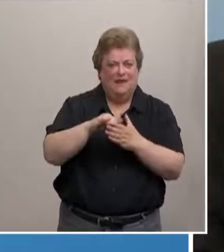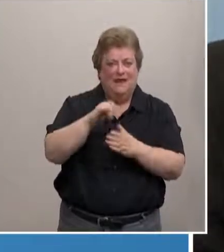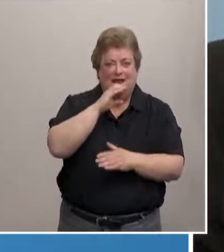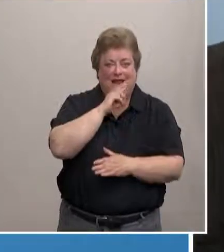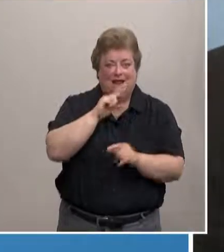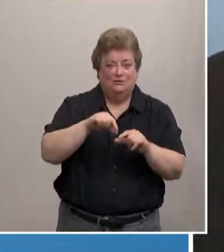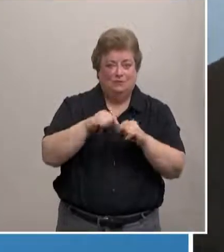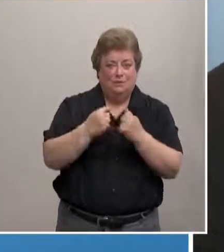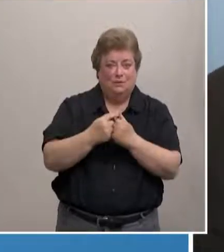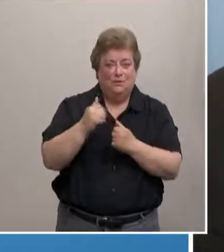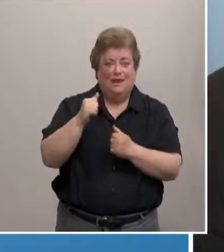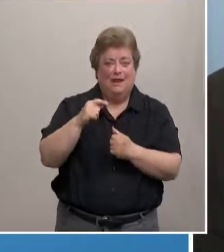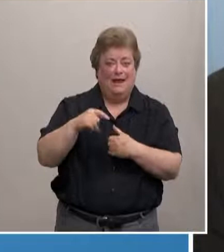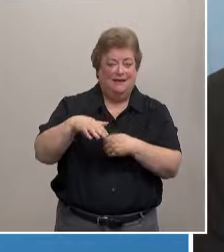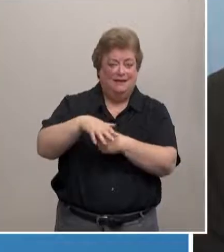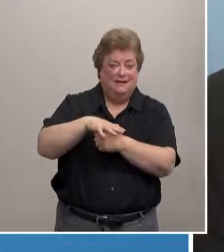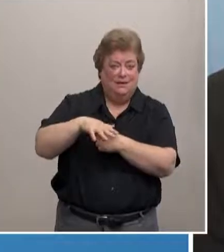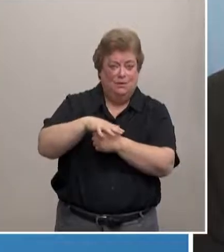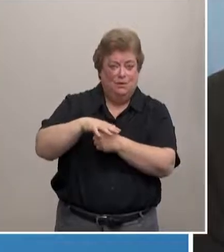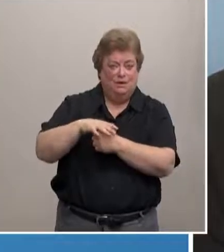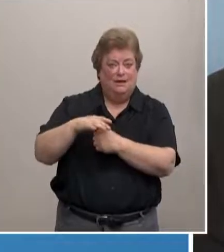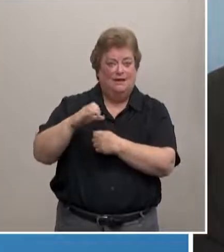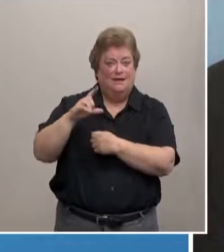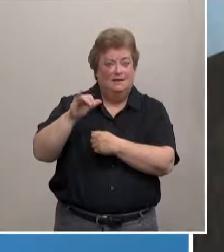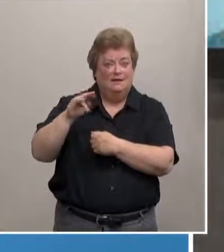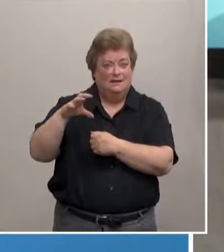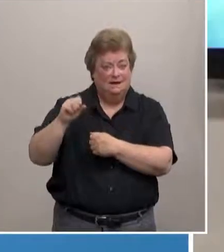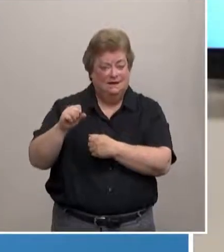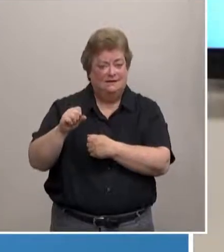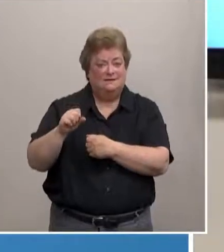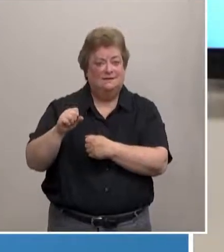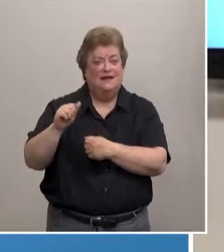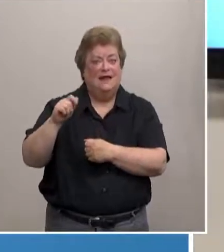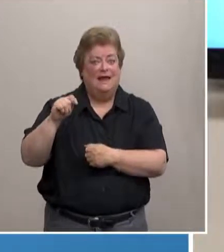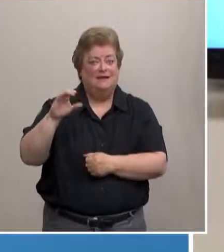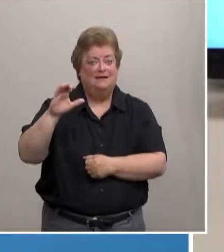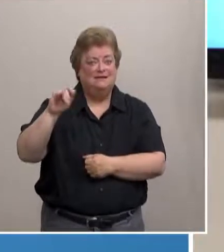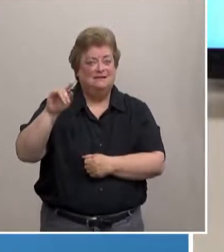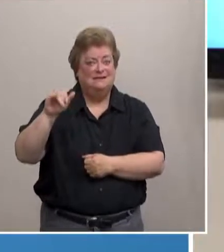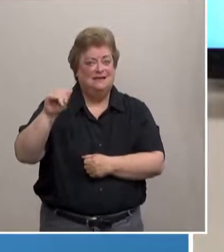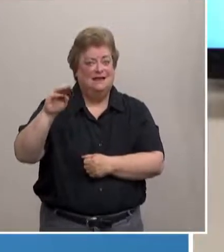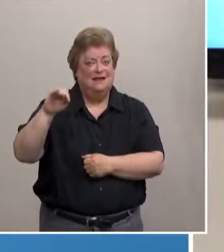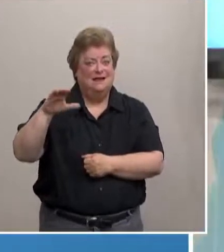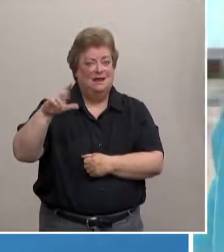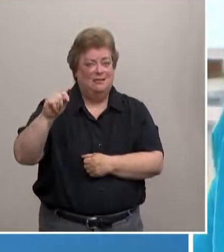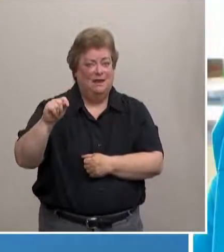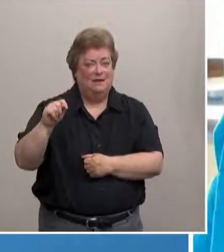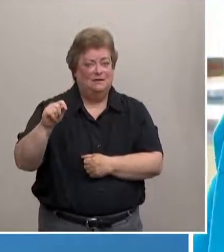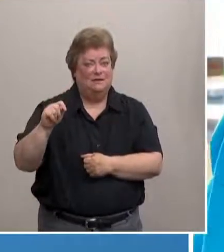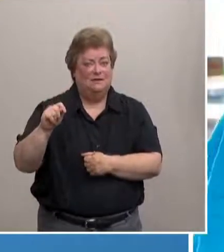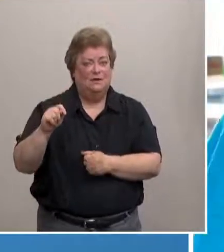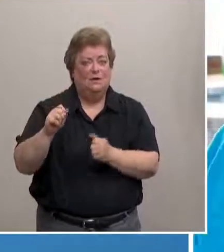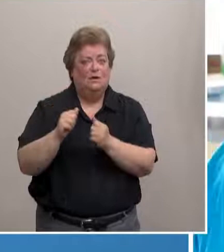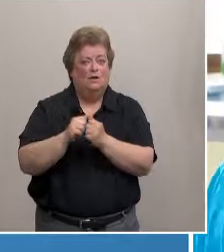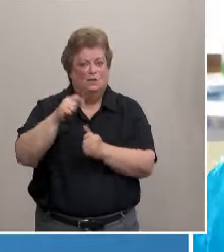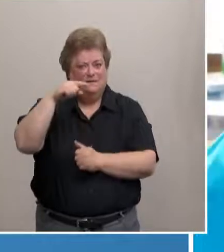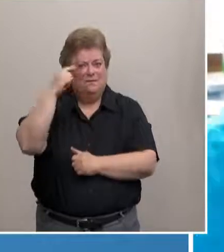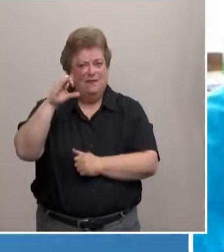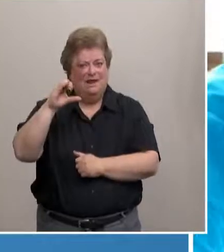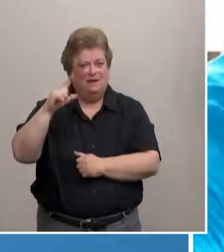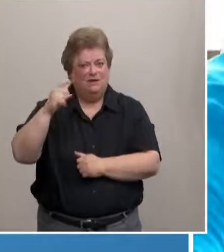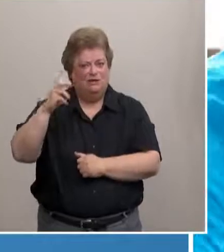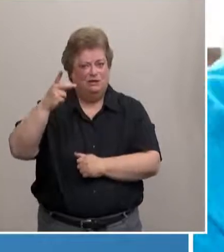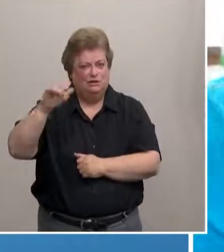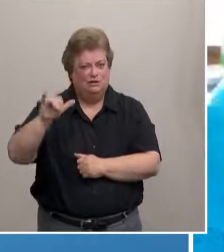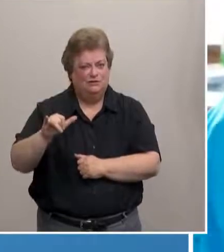group at the neighborhood clinic held at City Impact with the Black clergy. We then